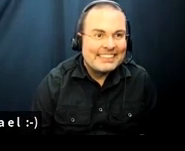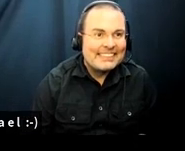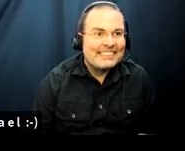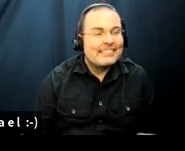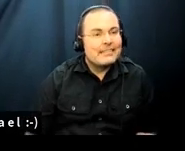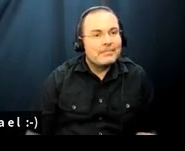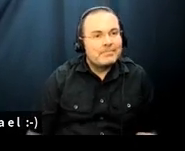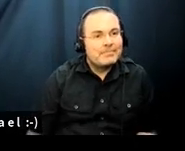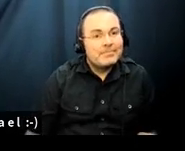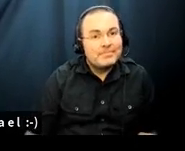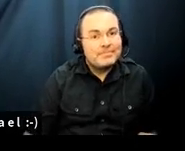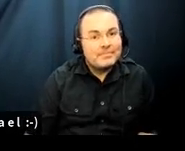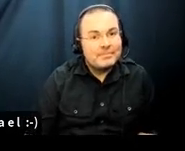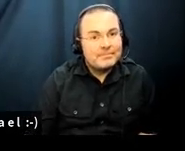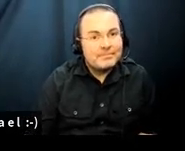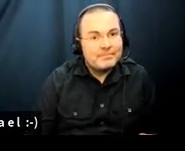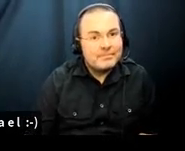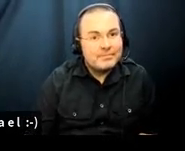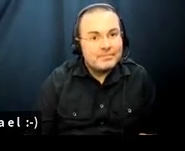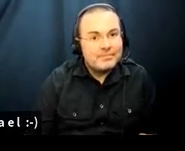Sage, where is Daddy?